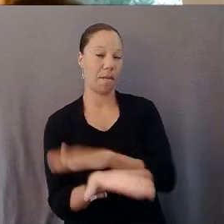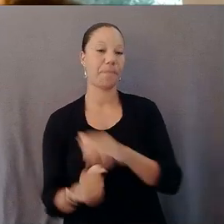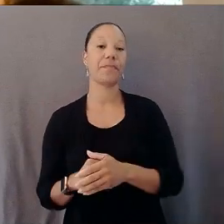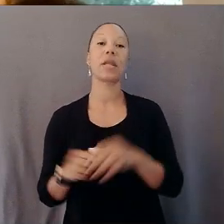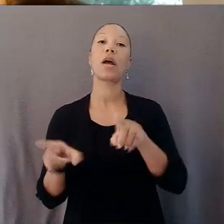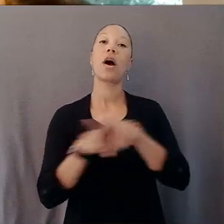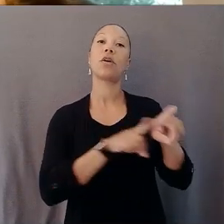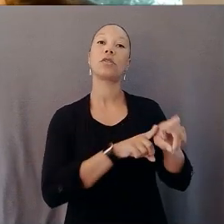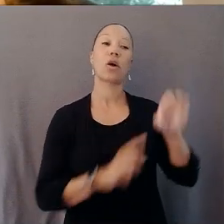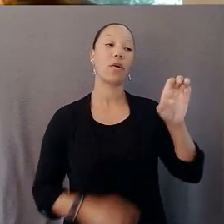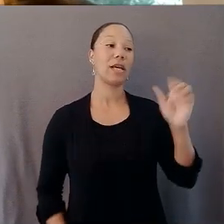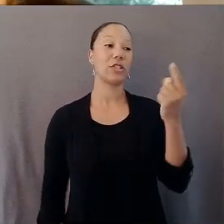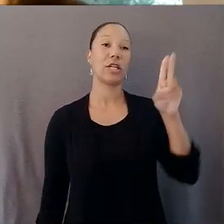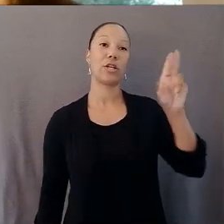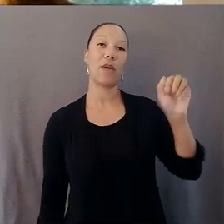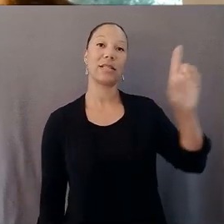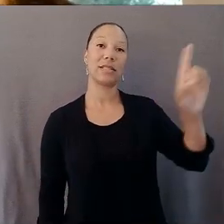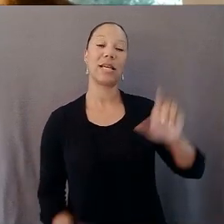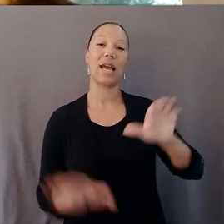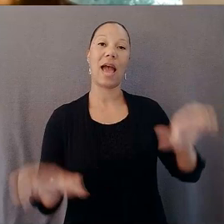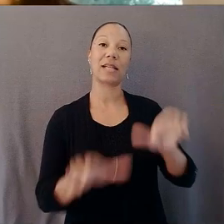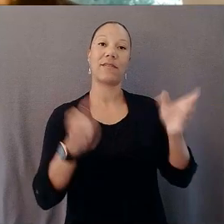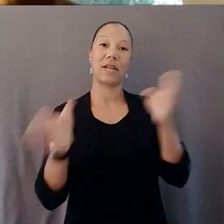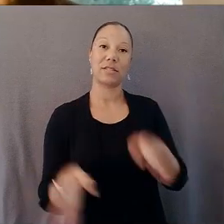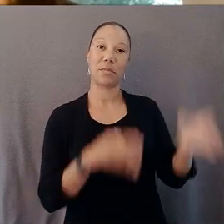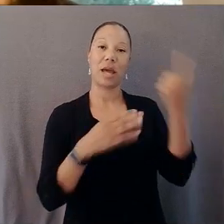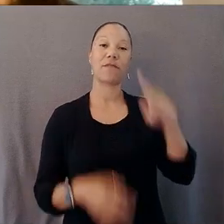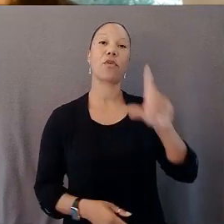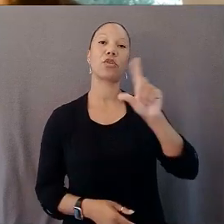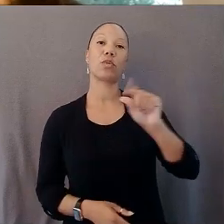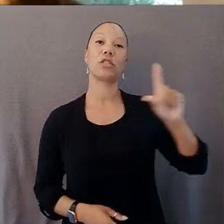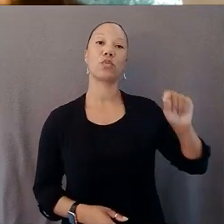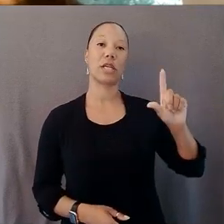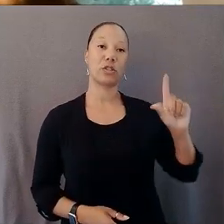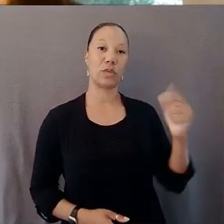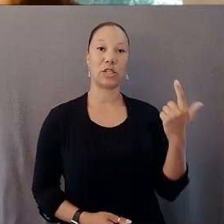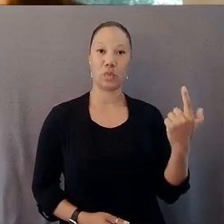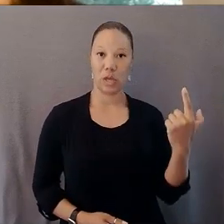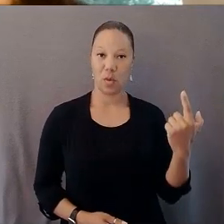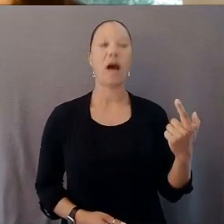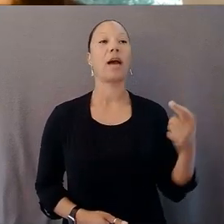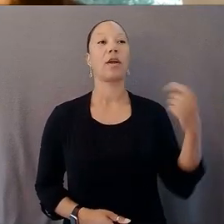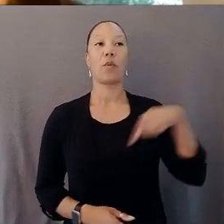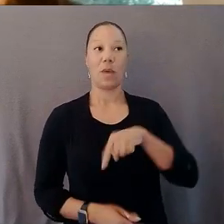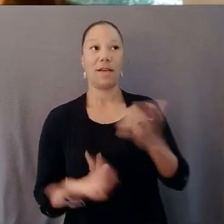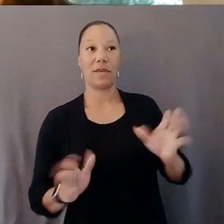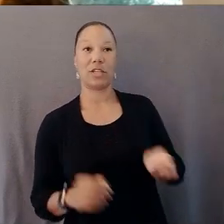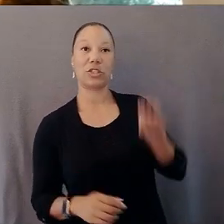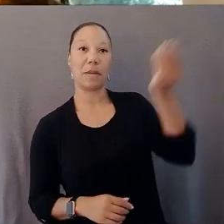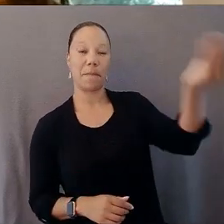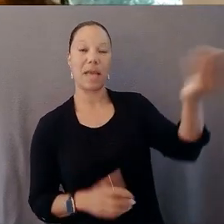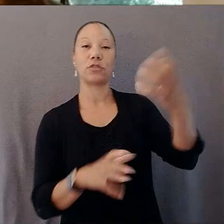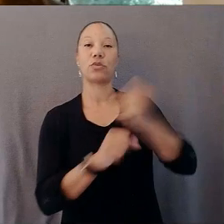the EGUSD activities plan for 2020-2021 in order to get approval again from